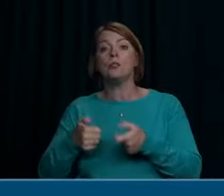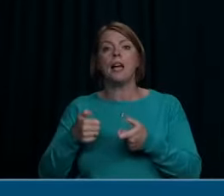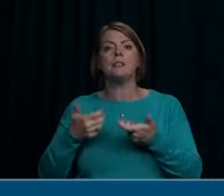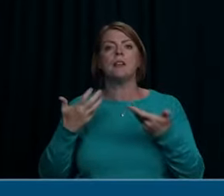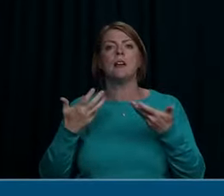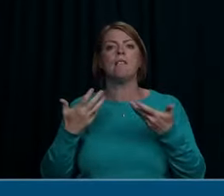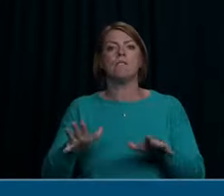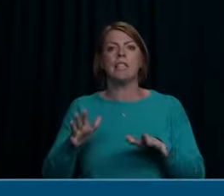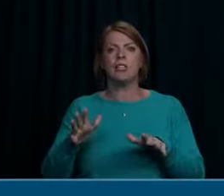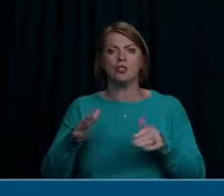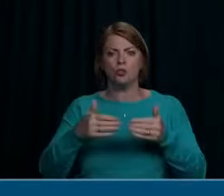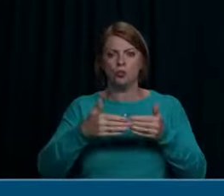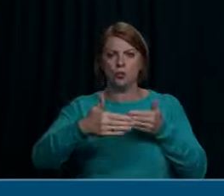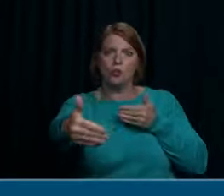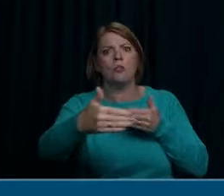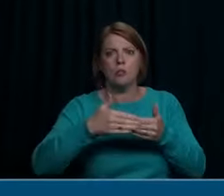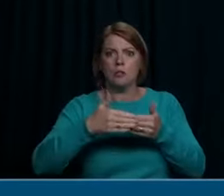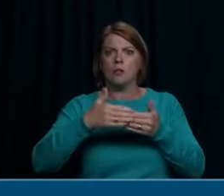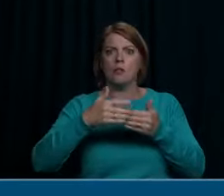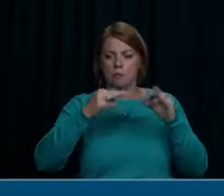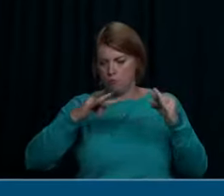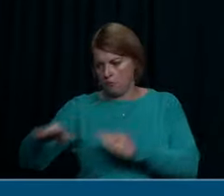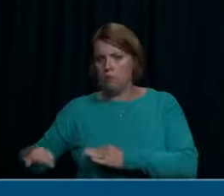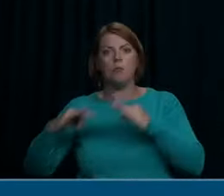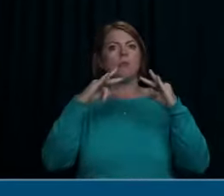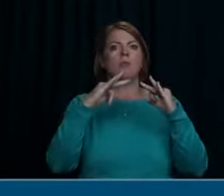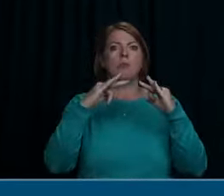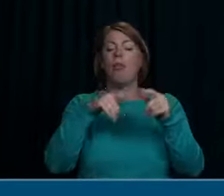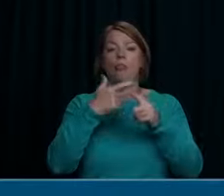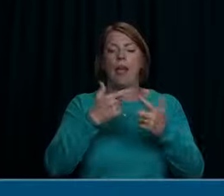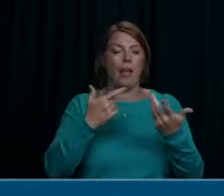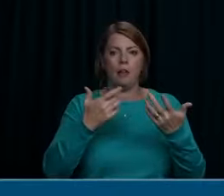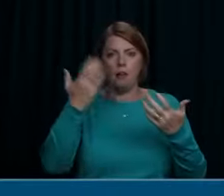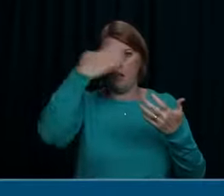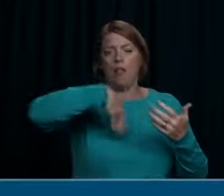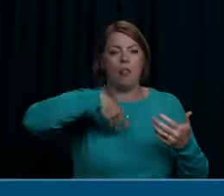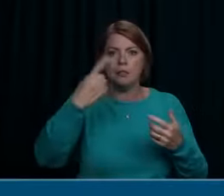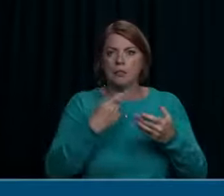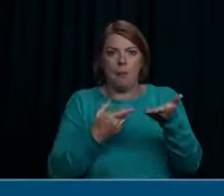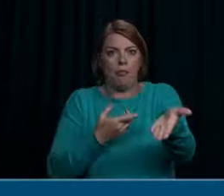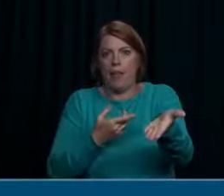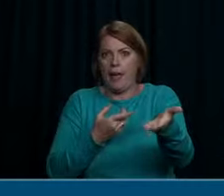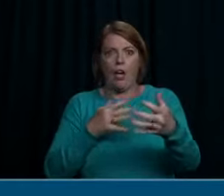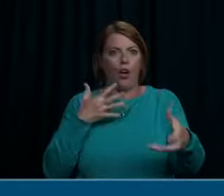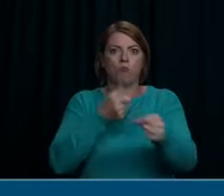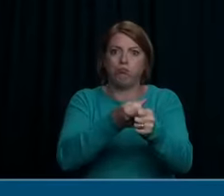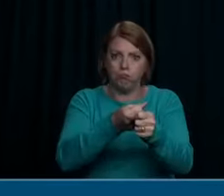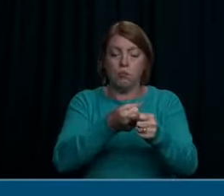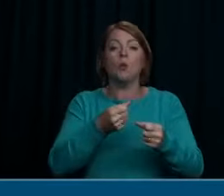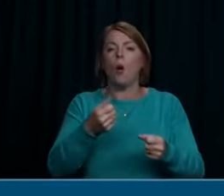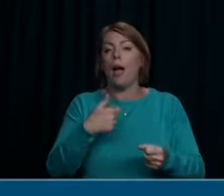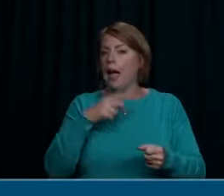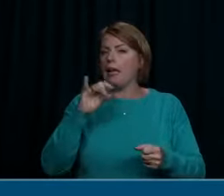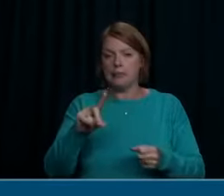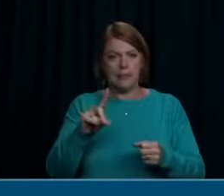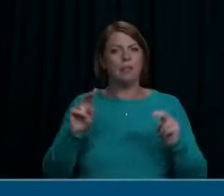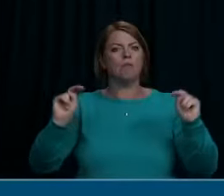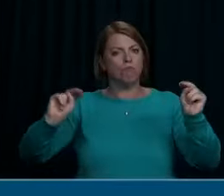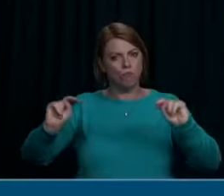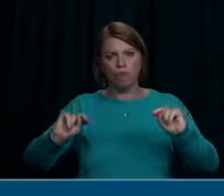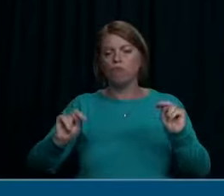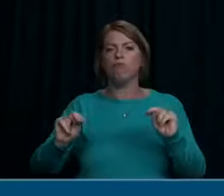a football length by the time you try to realize something's in front of you. So I went ahead and went forward in a bipartisan manner, and we